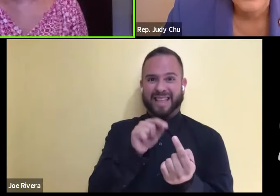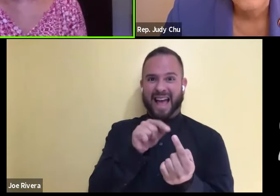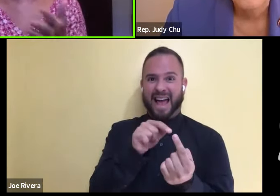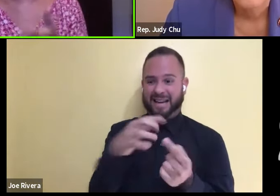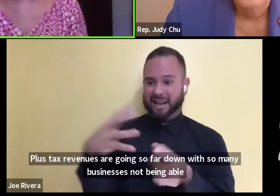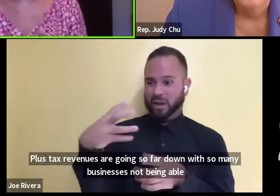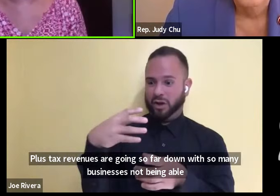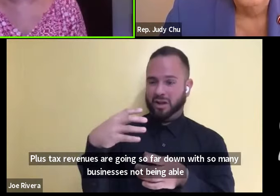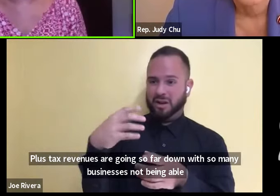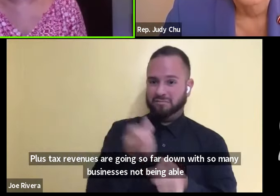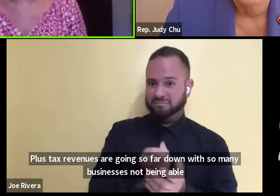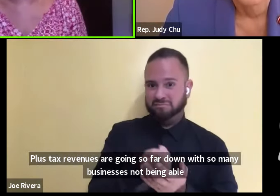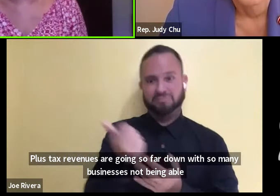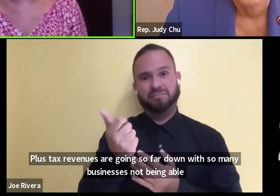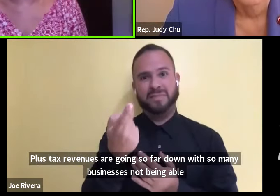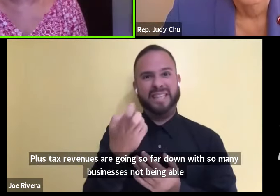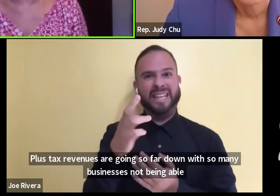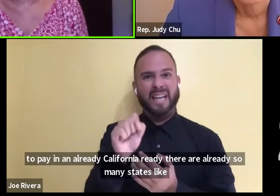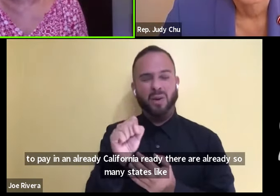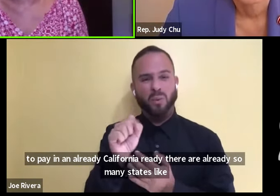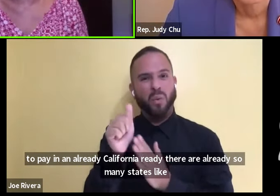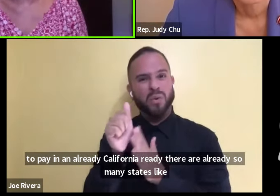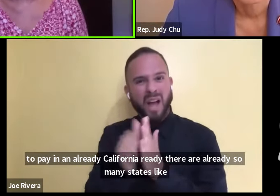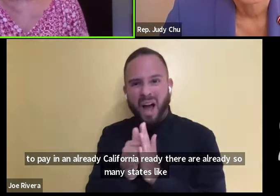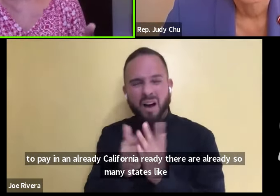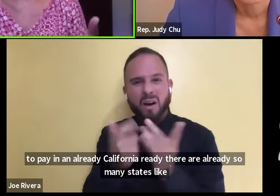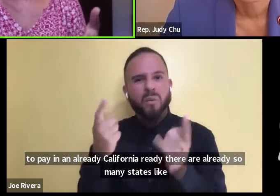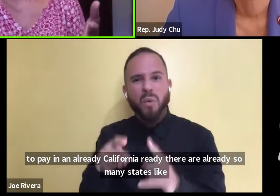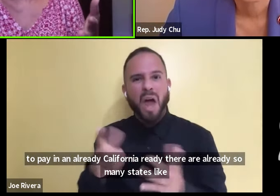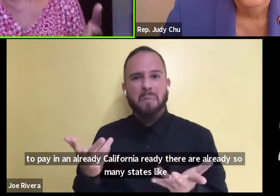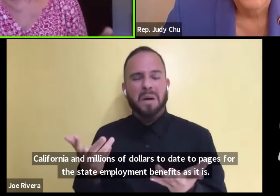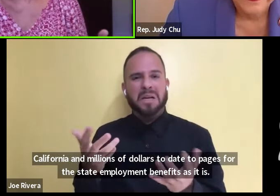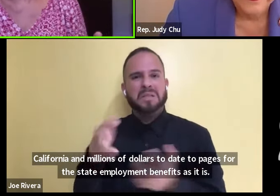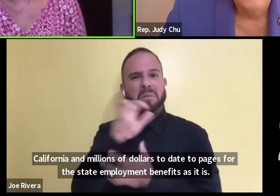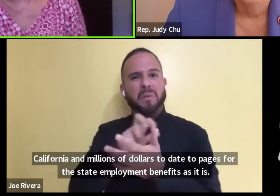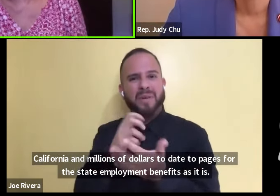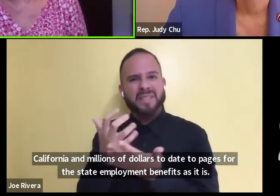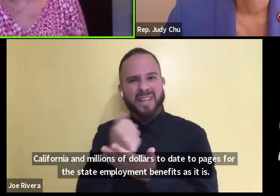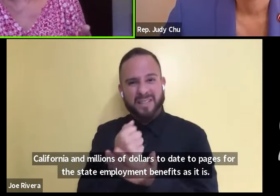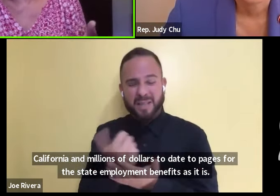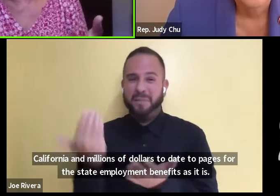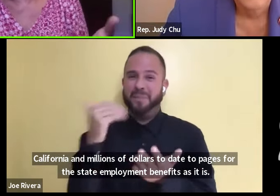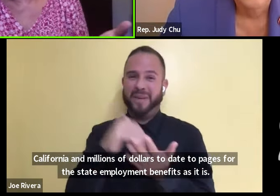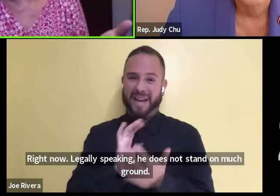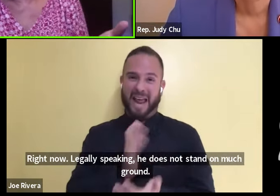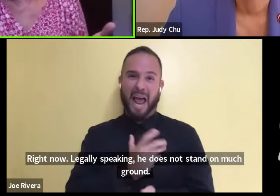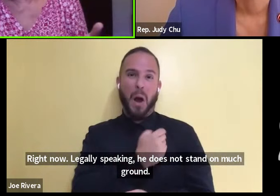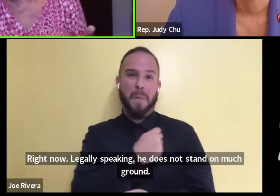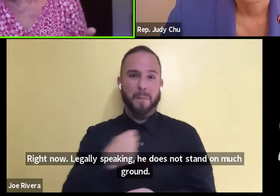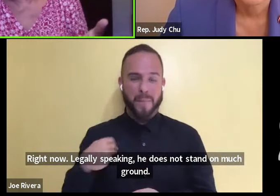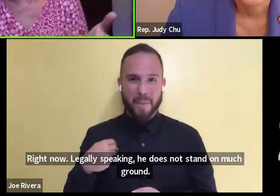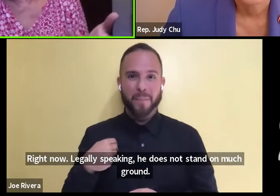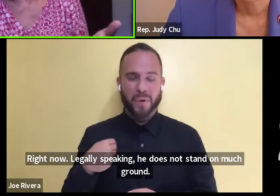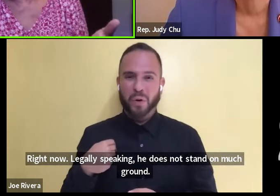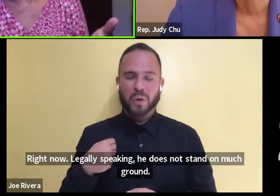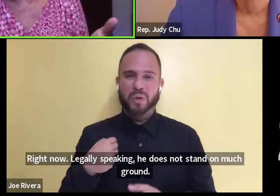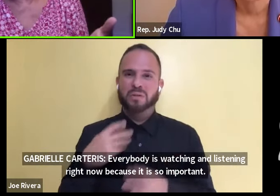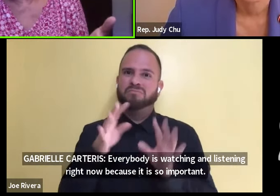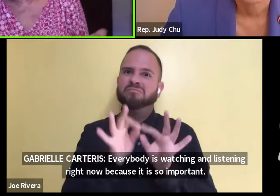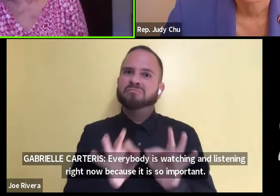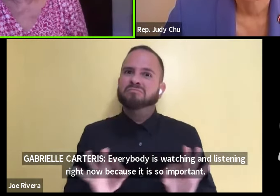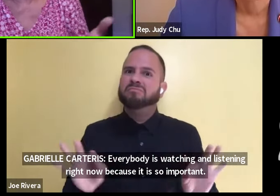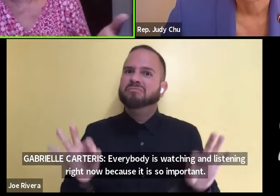alternative for us to look at the mixed income? Because again, for our members, that is so crucial. That money that would have